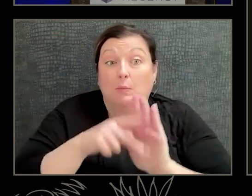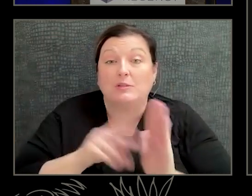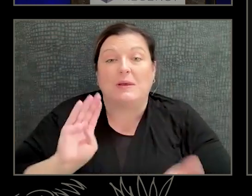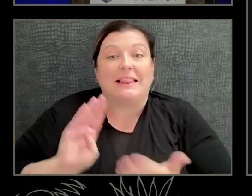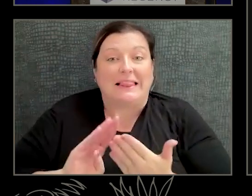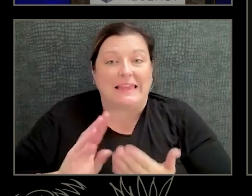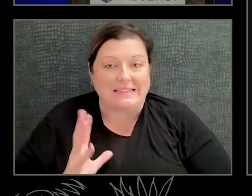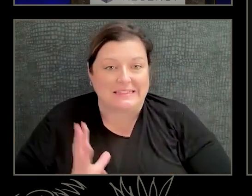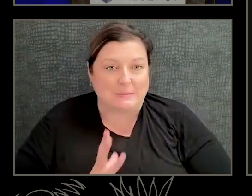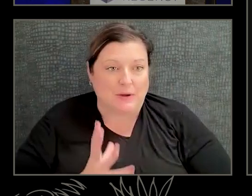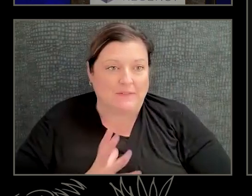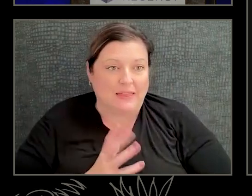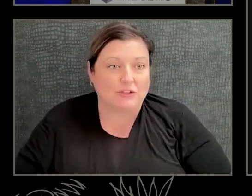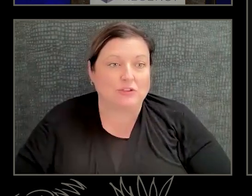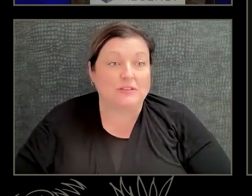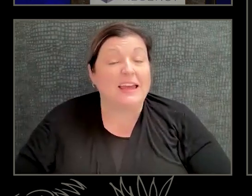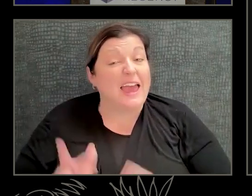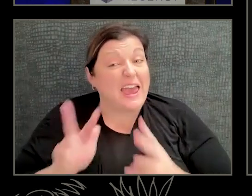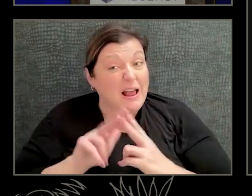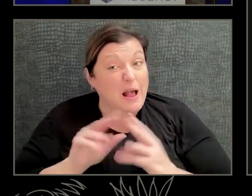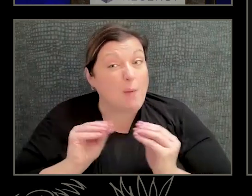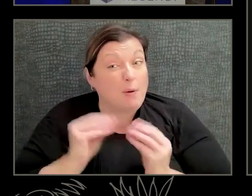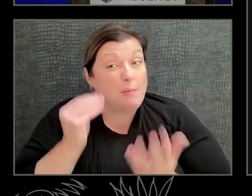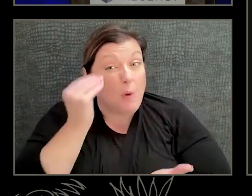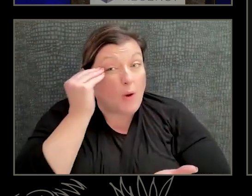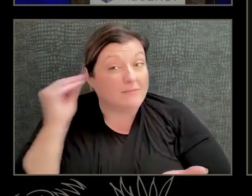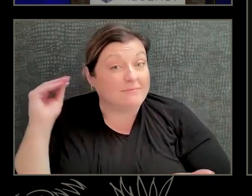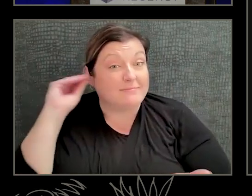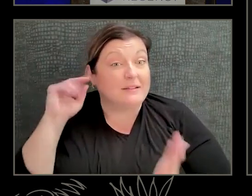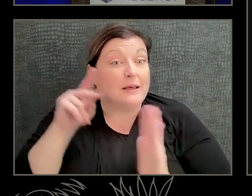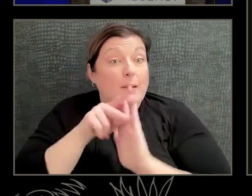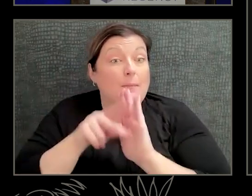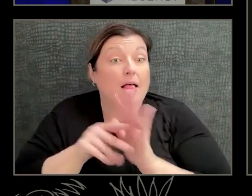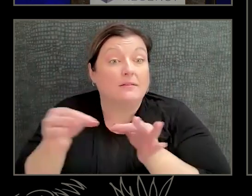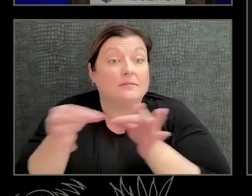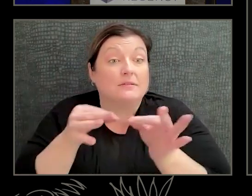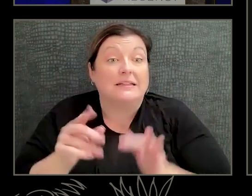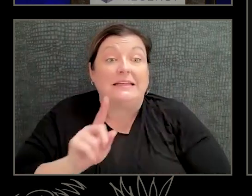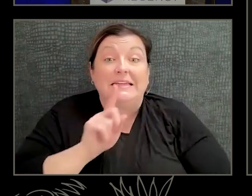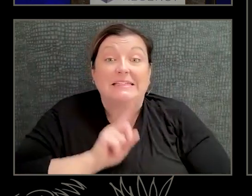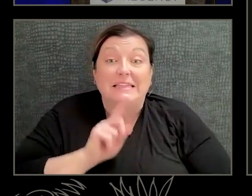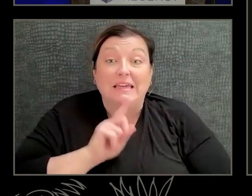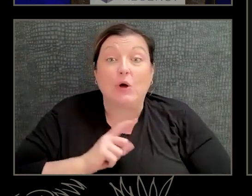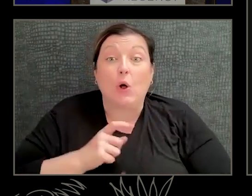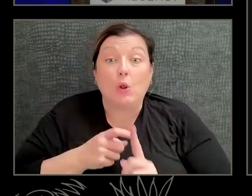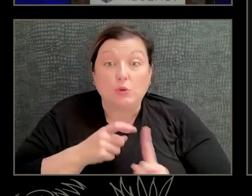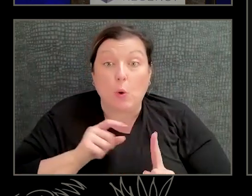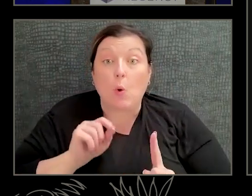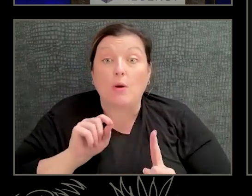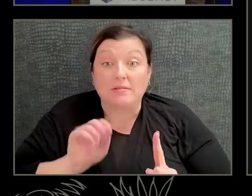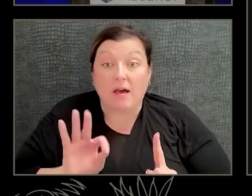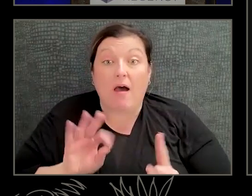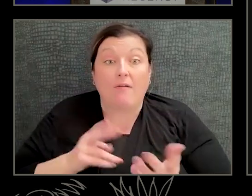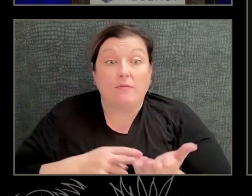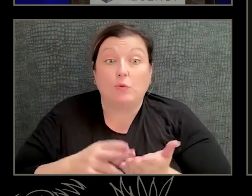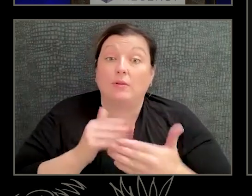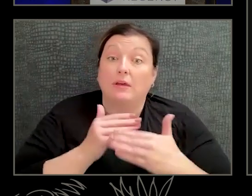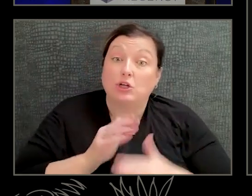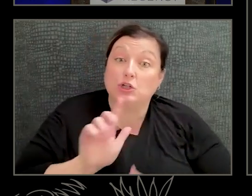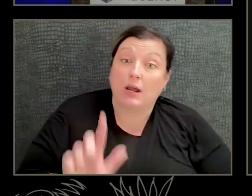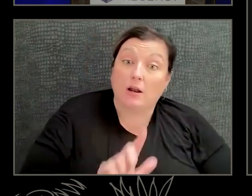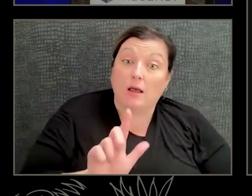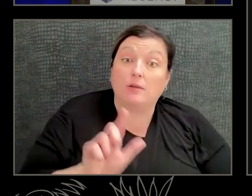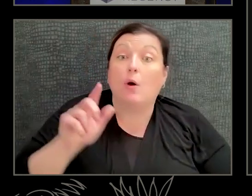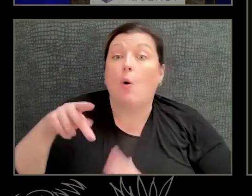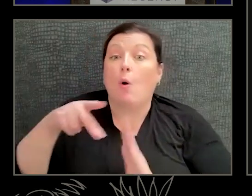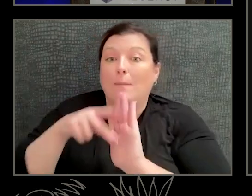Let me add a couple more takeaways. Your policy definition needs to be a single source of truth, either as a shared library or as policy